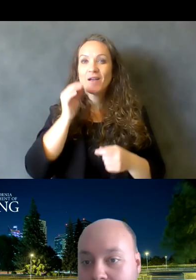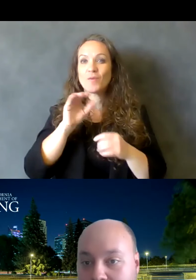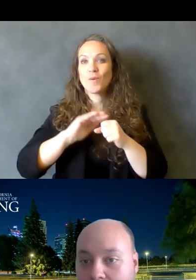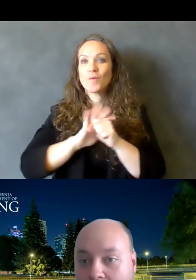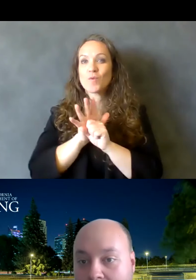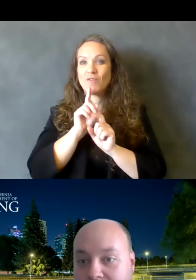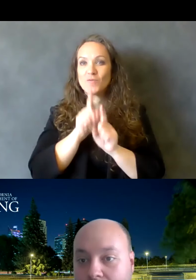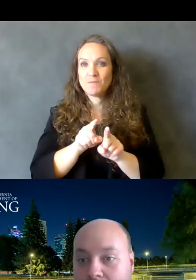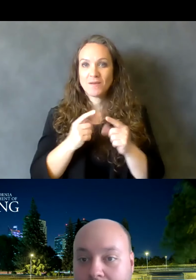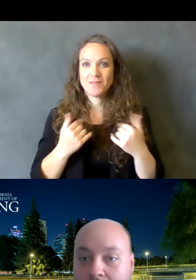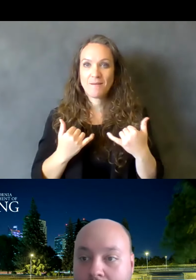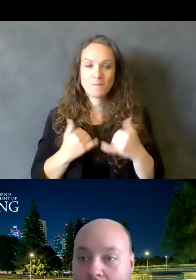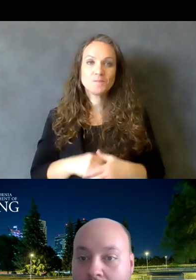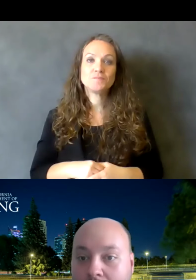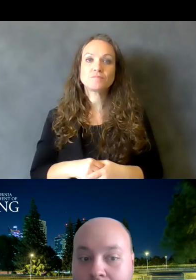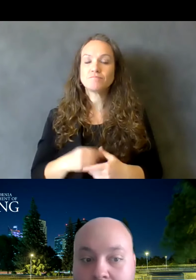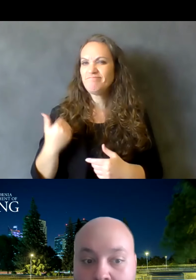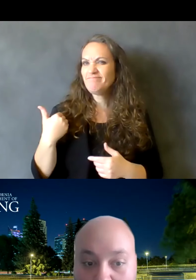as we mentioned in our last stakeholder meeting,